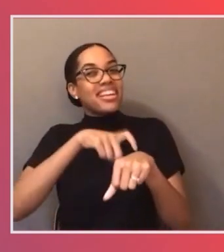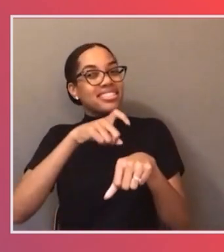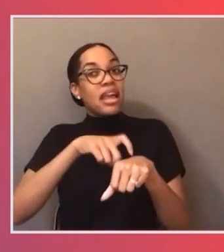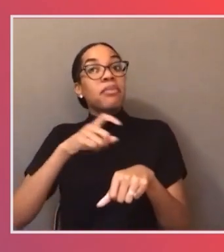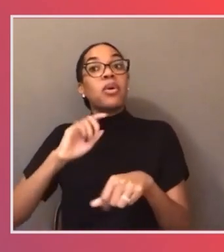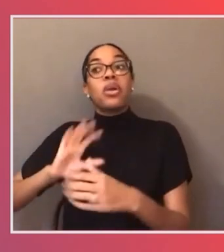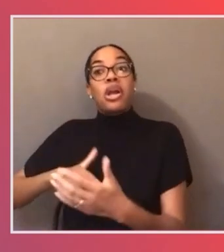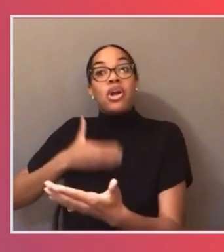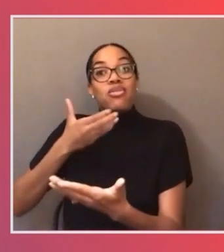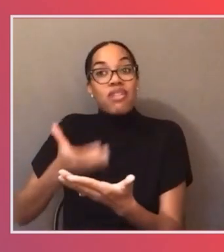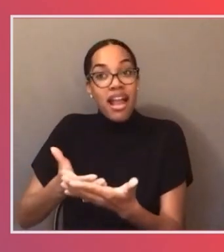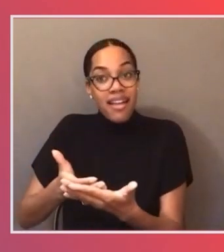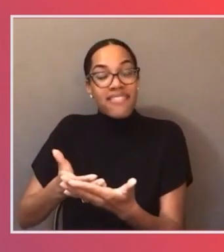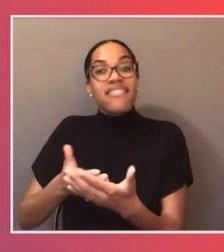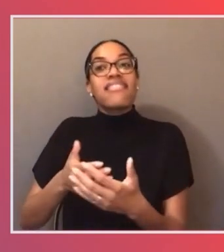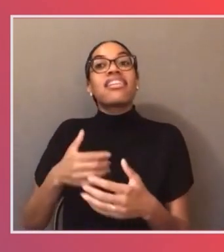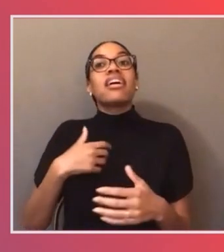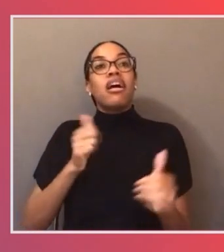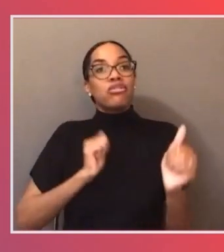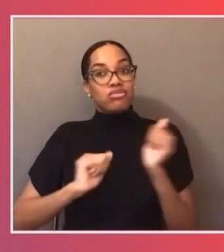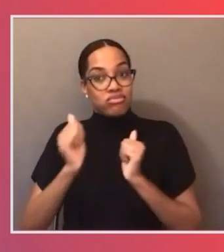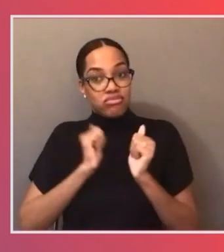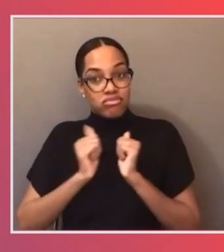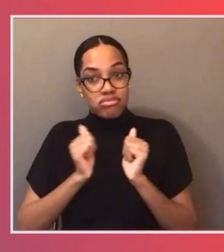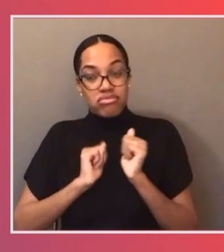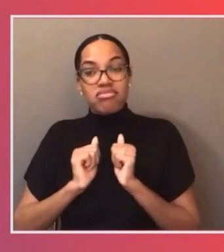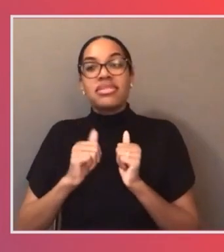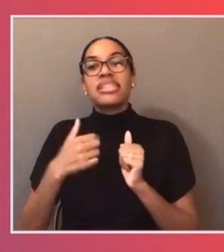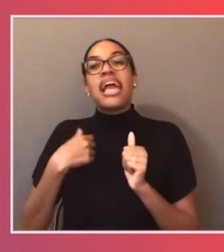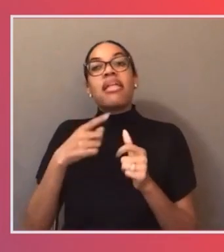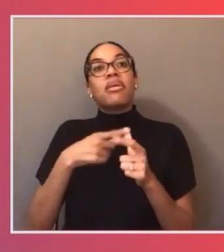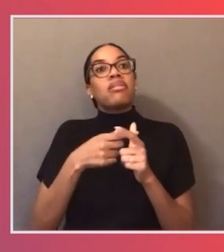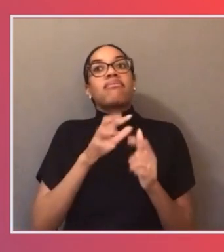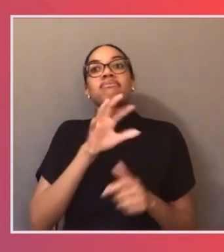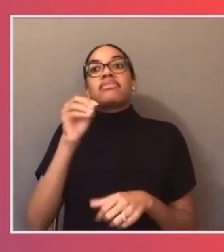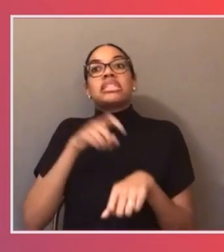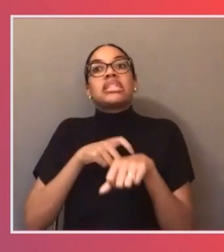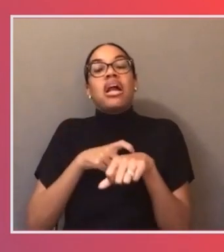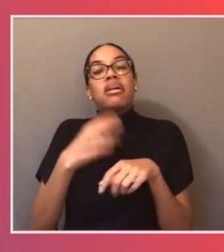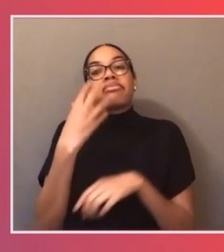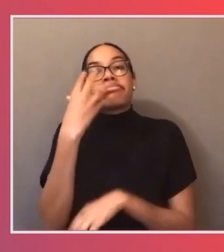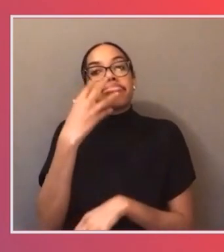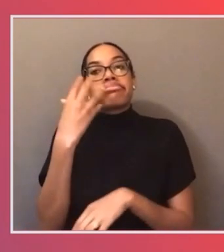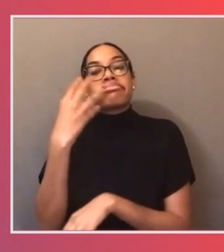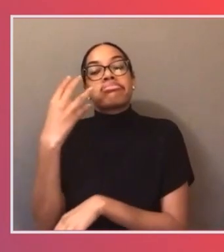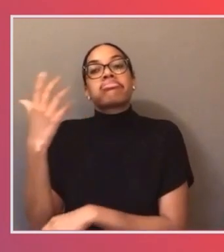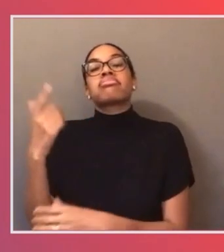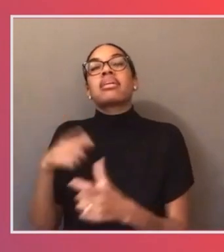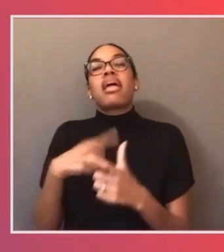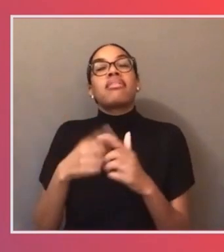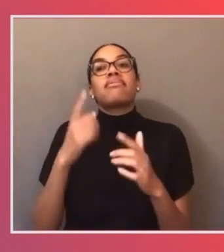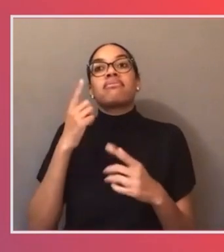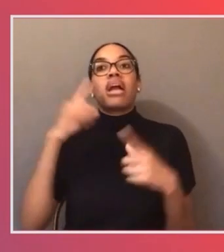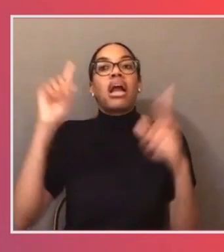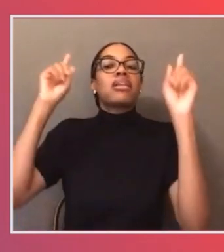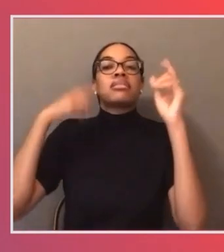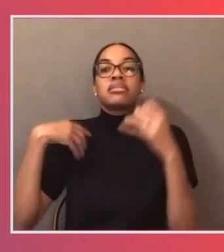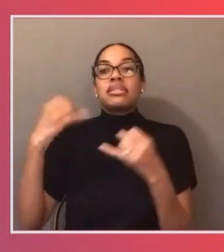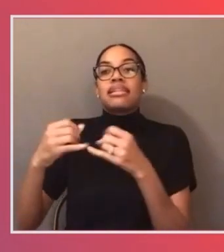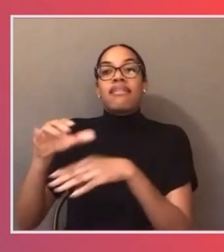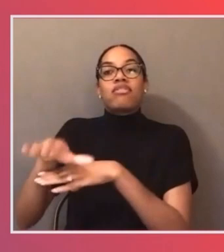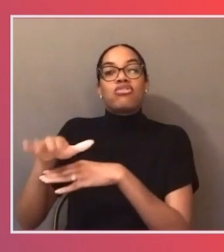afternoon. Yeah. Yeah. There you go. Wow. Downey. I'm blown away. My God. Downey Jr. has. This was a ringer